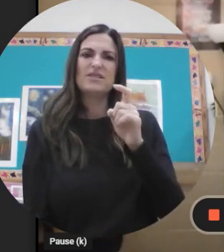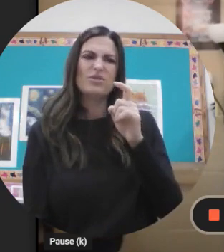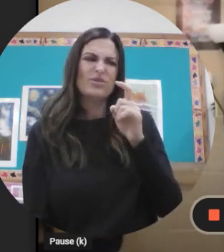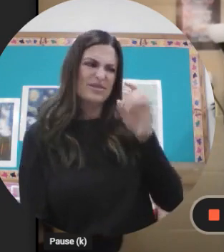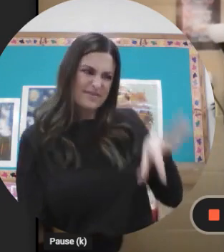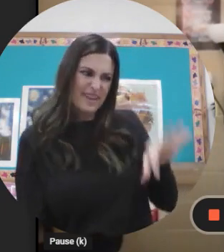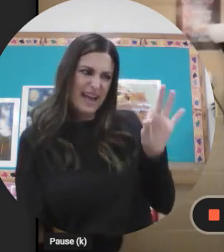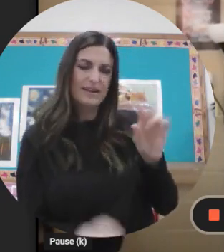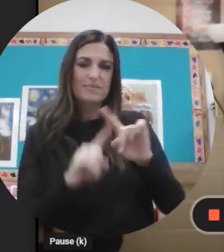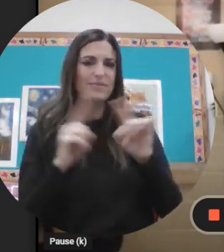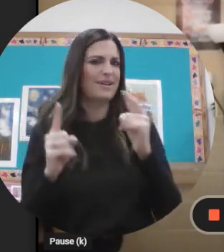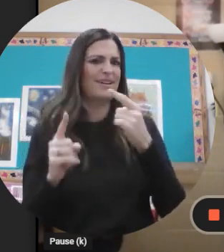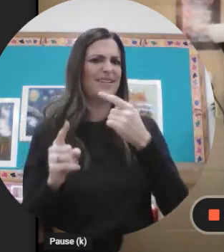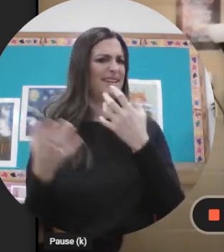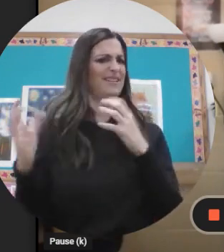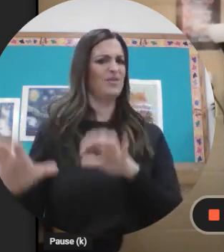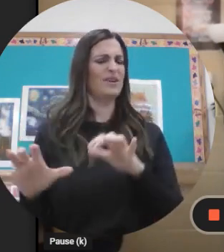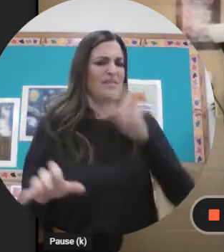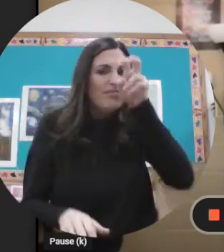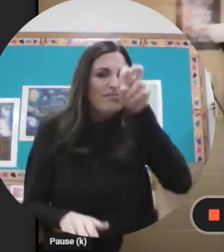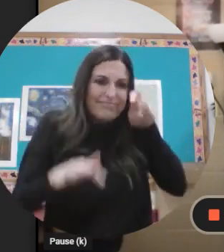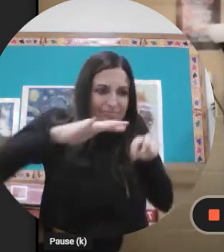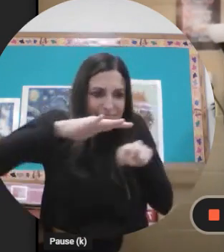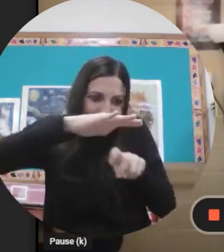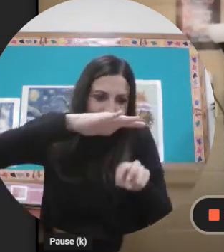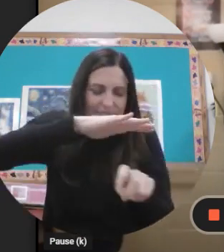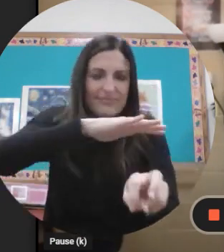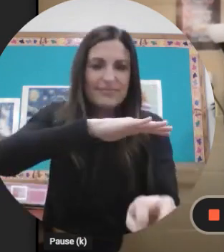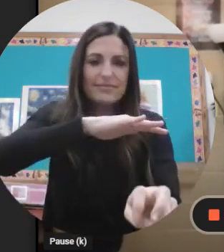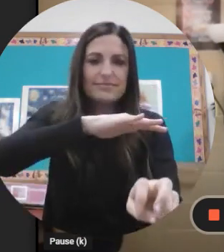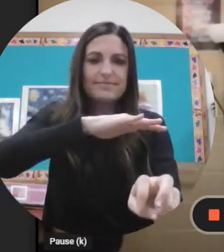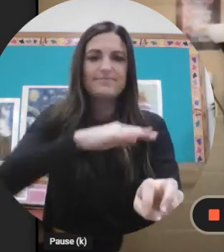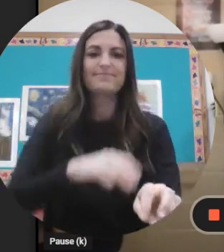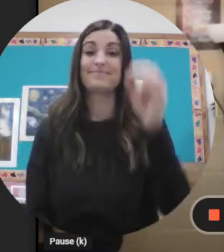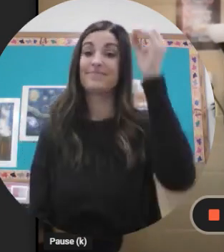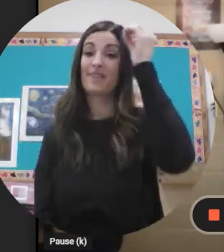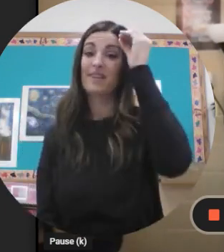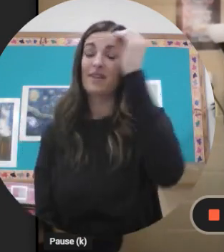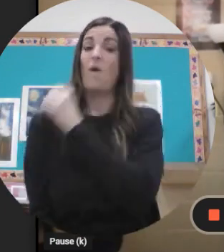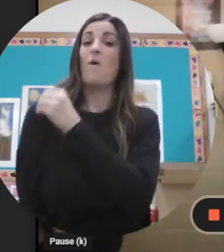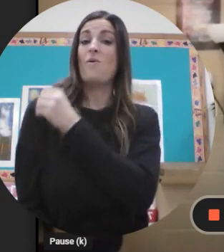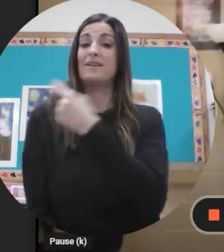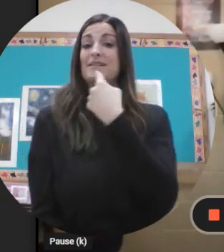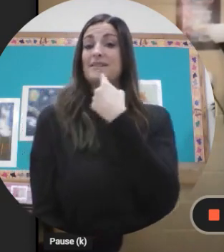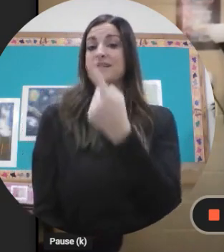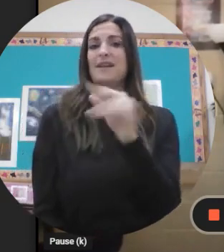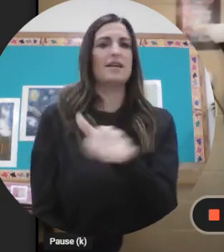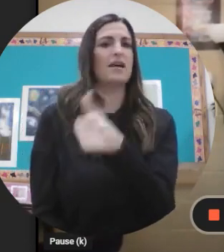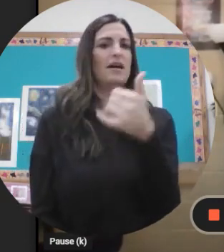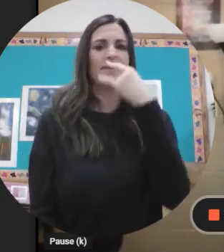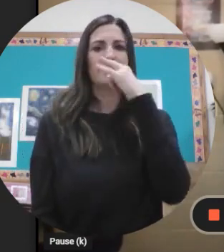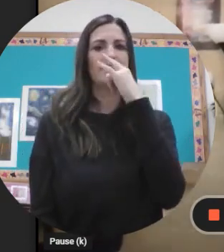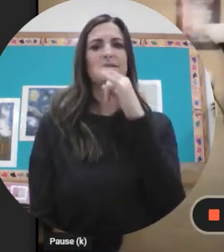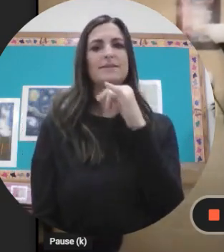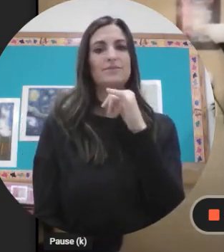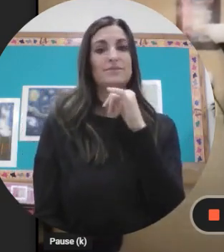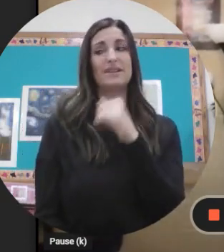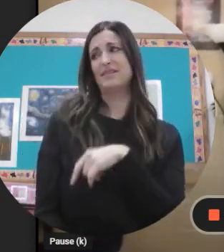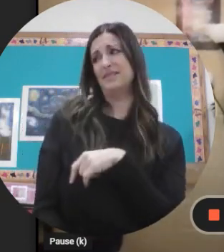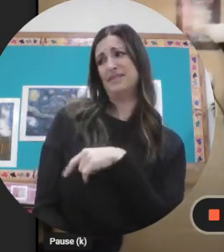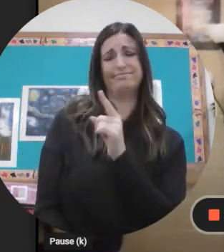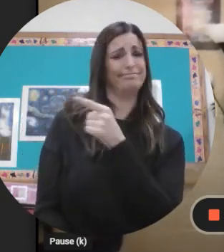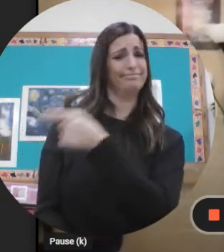tables wouldn't make a good first impression. Owen had said other kids didn't give you too many chances before they wrote you off as